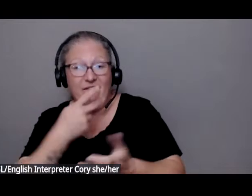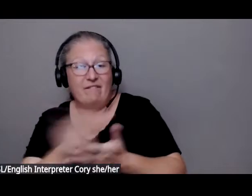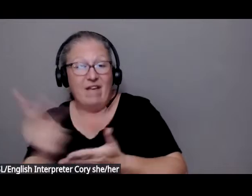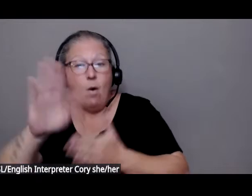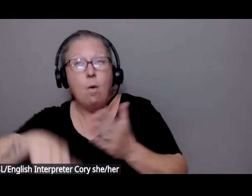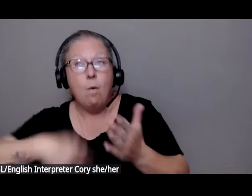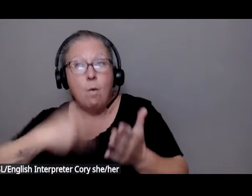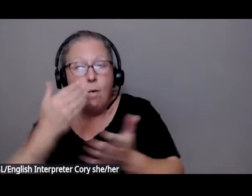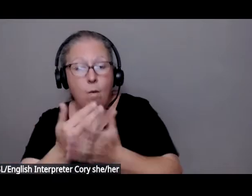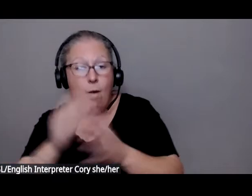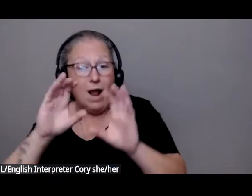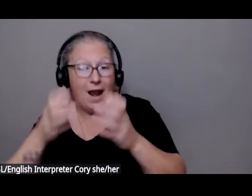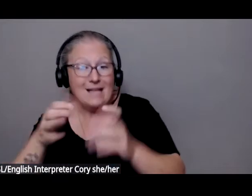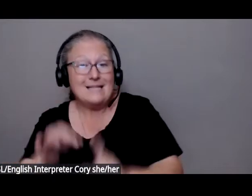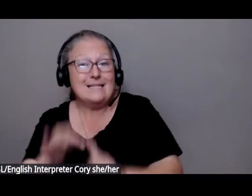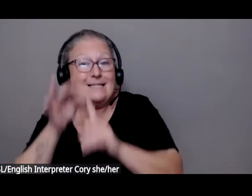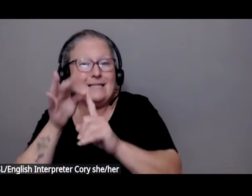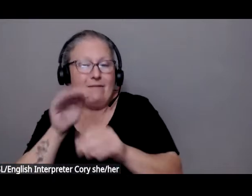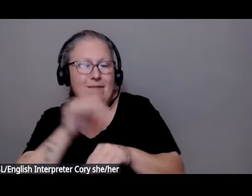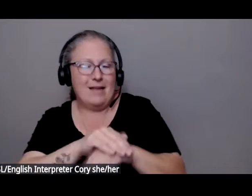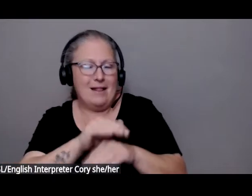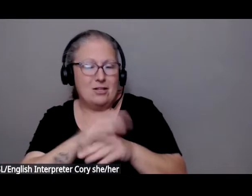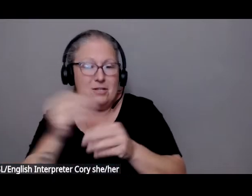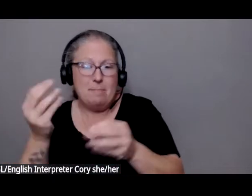of my classes except for English and math.